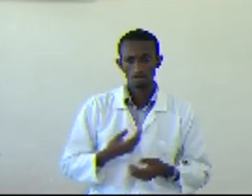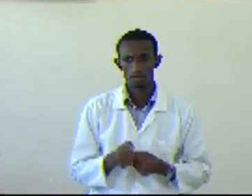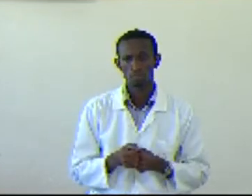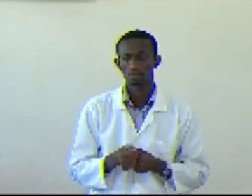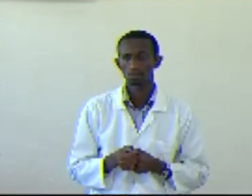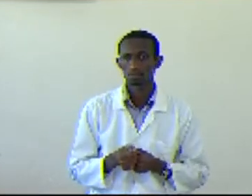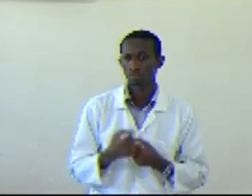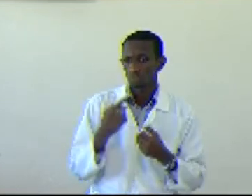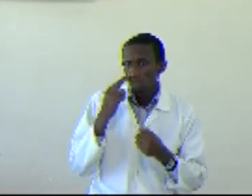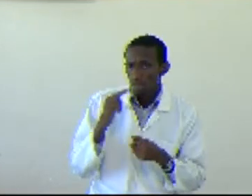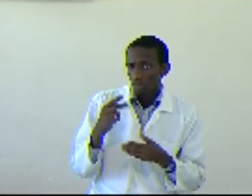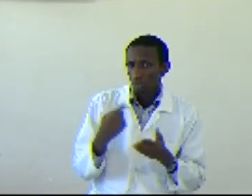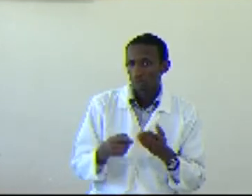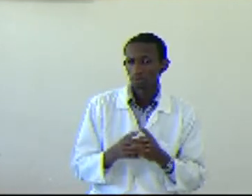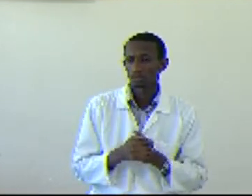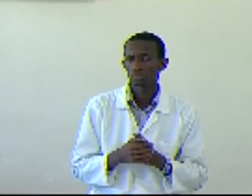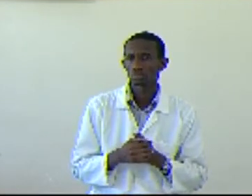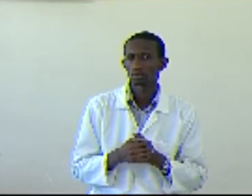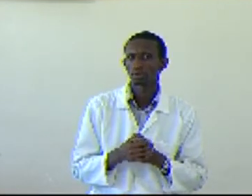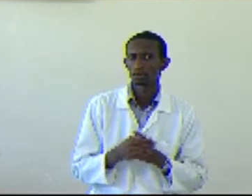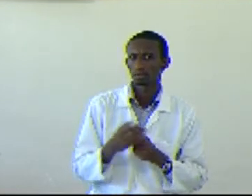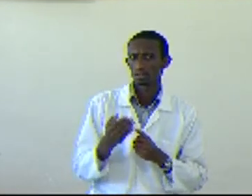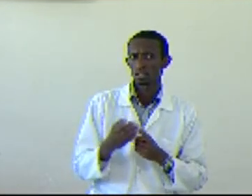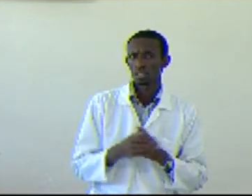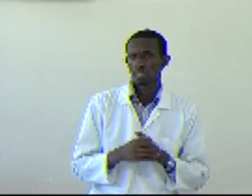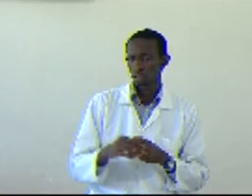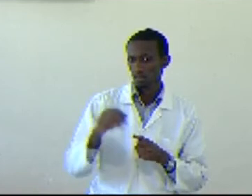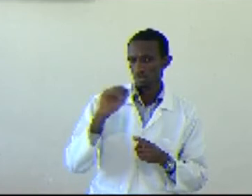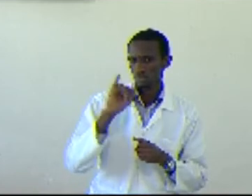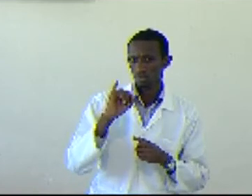observe, so there we have even said that